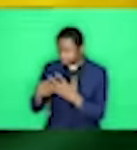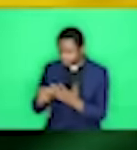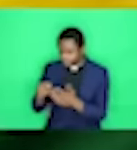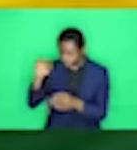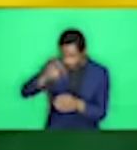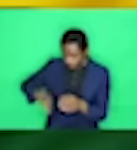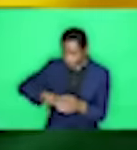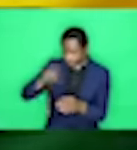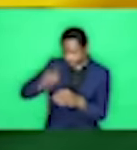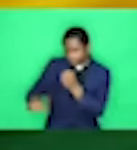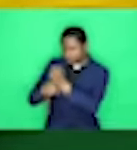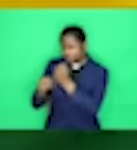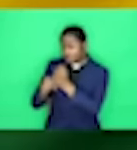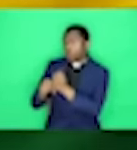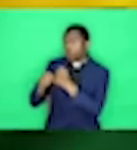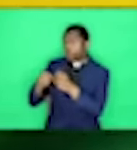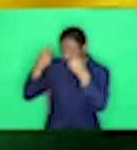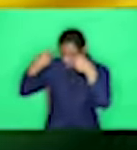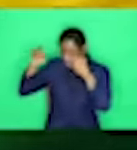flag. If